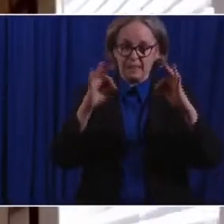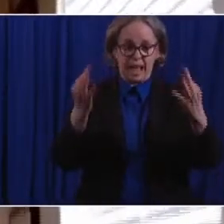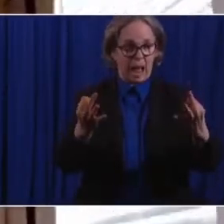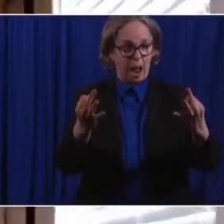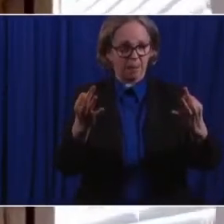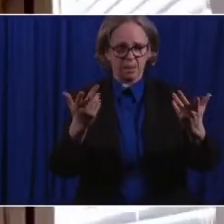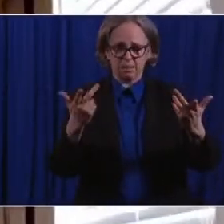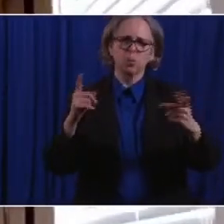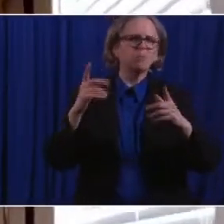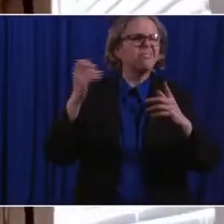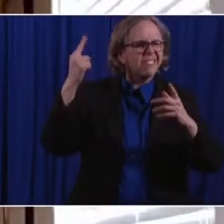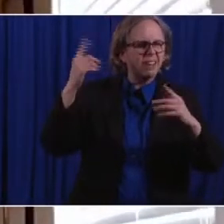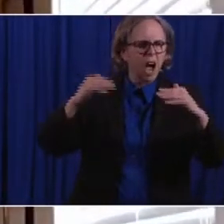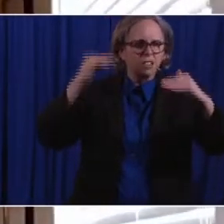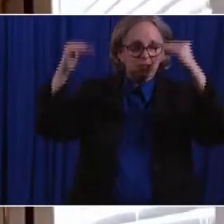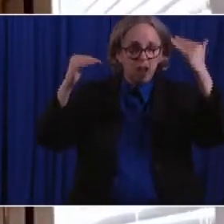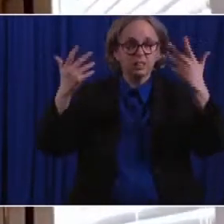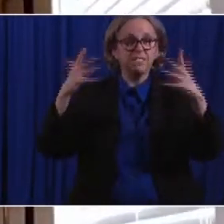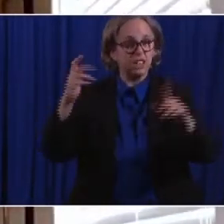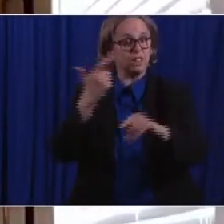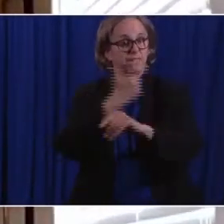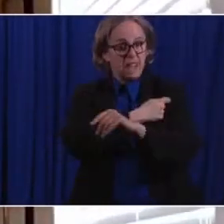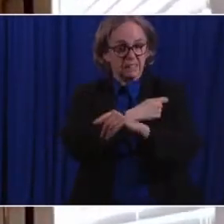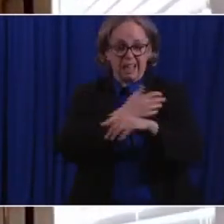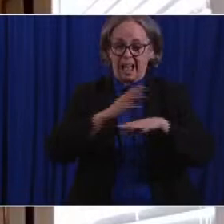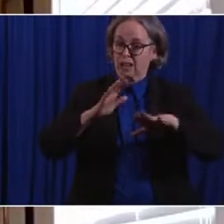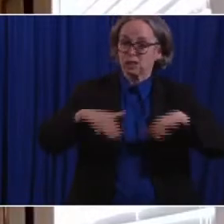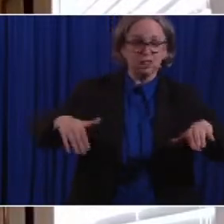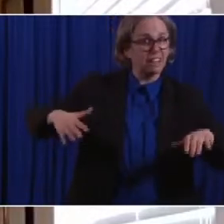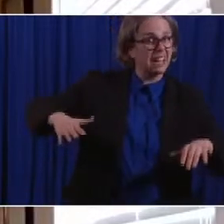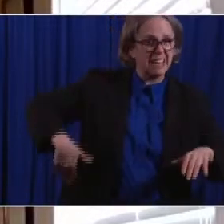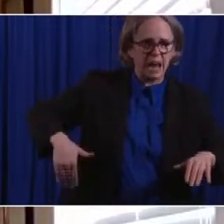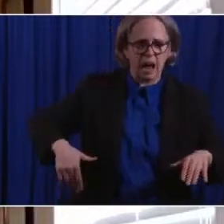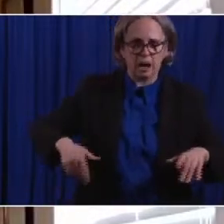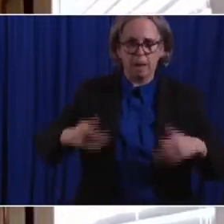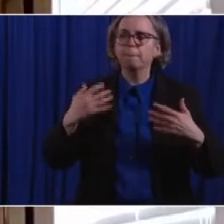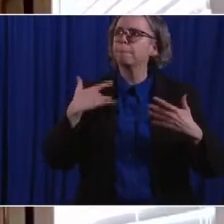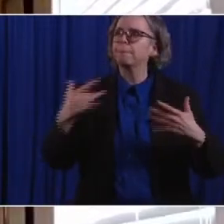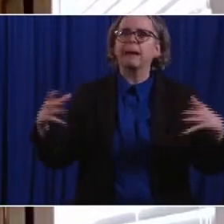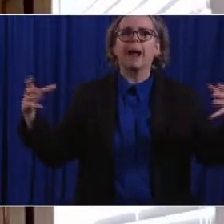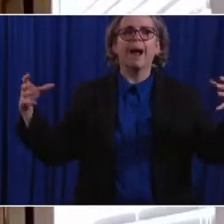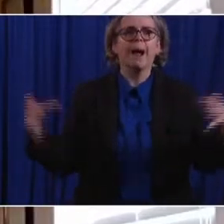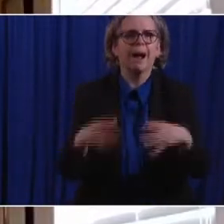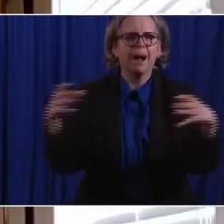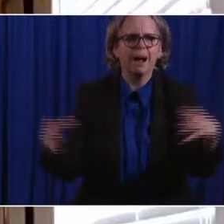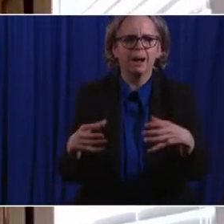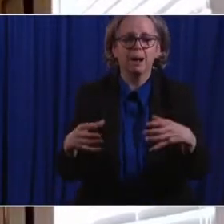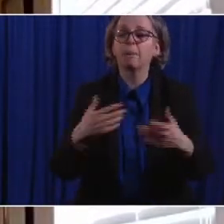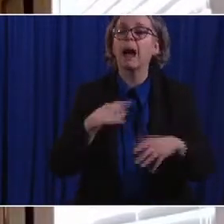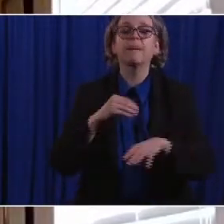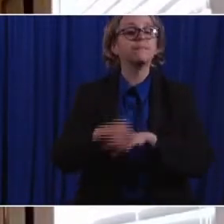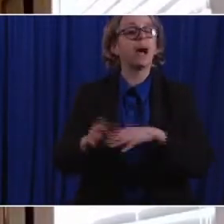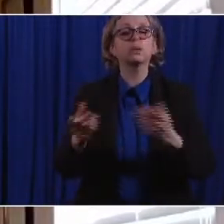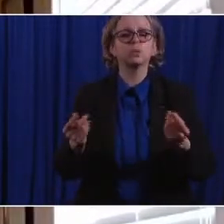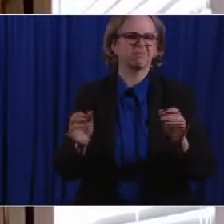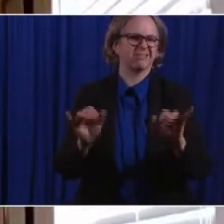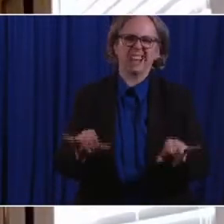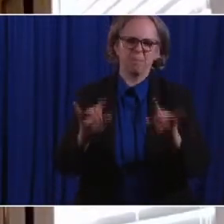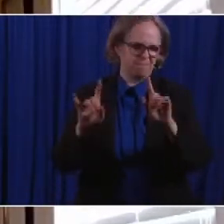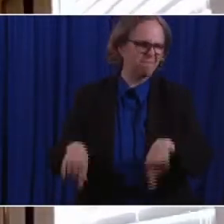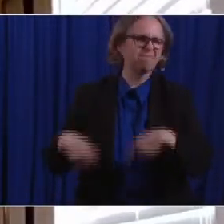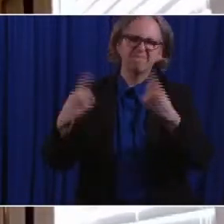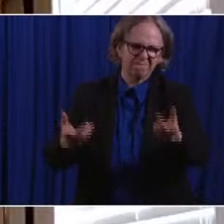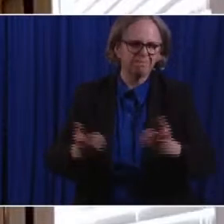other holiday settings. When you're getting together with people who have not yet been vaccinated, and they're